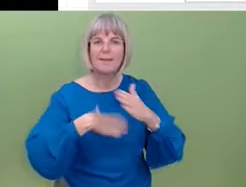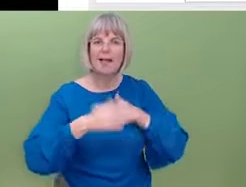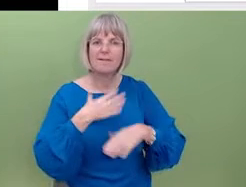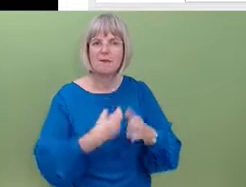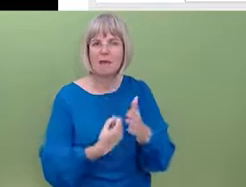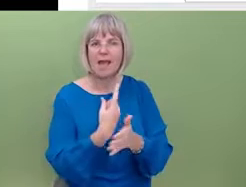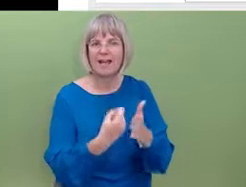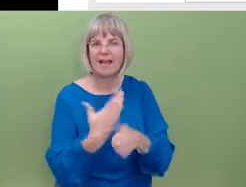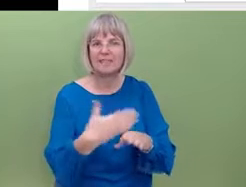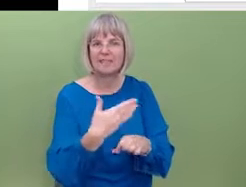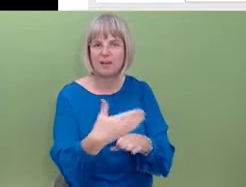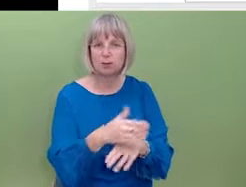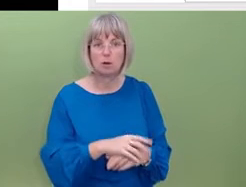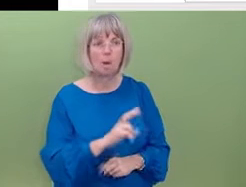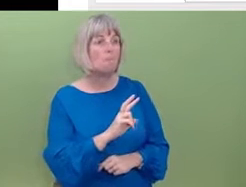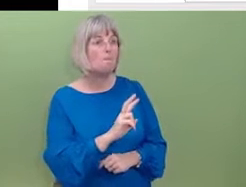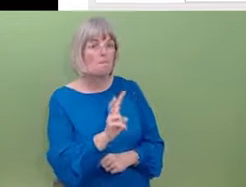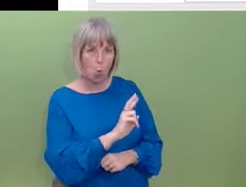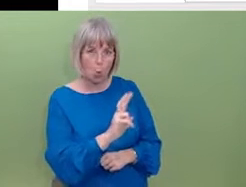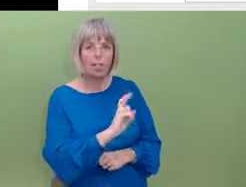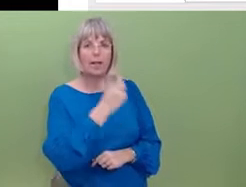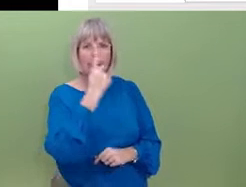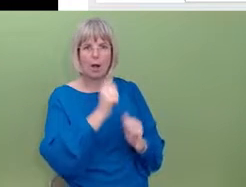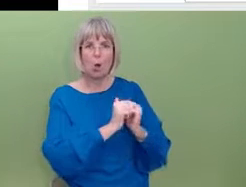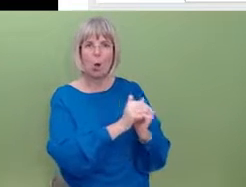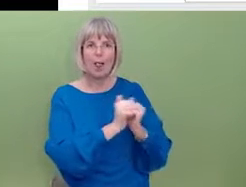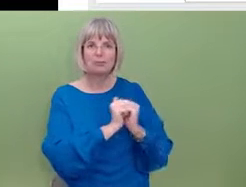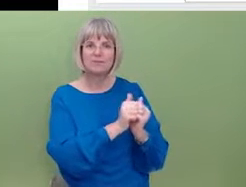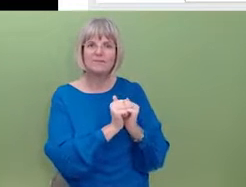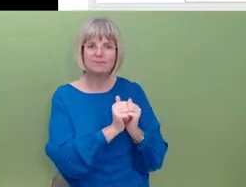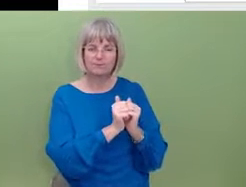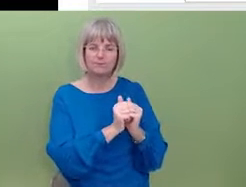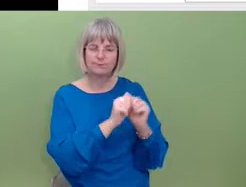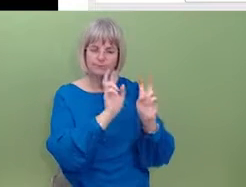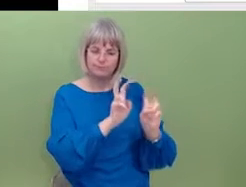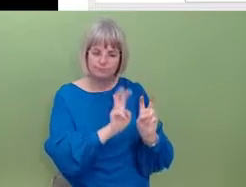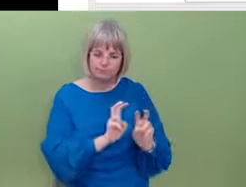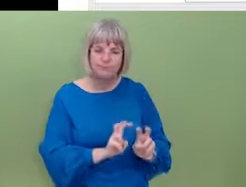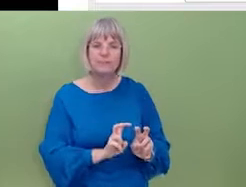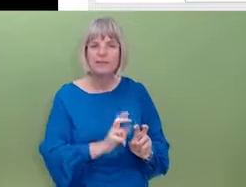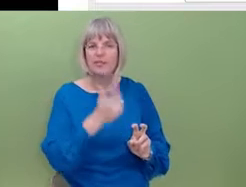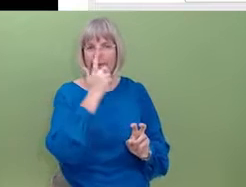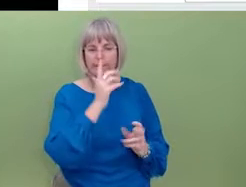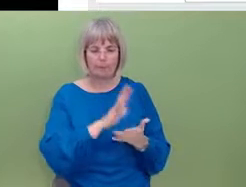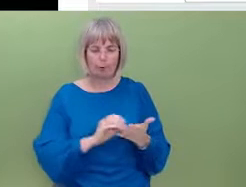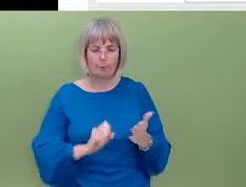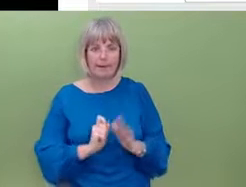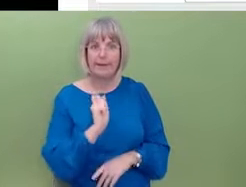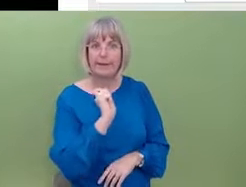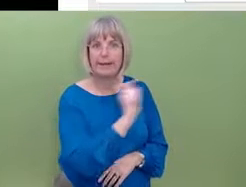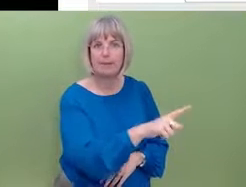be completed collaboratively during the sessions, and a copy can be emailed over once these are